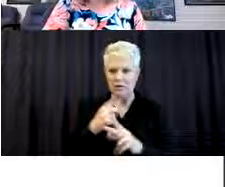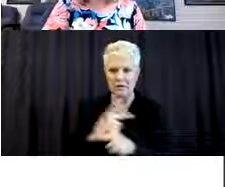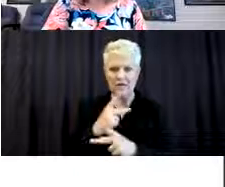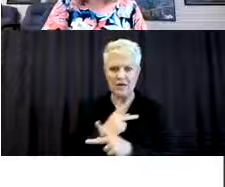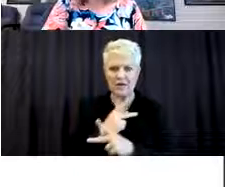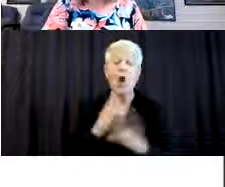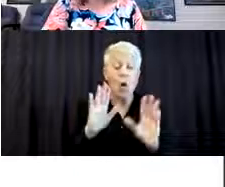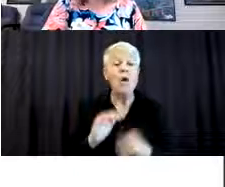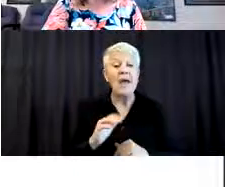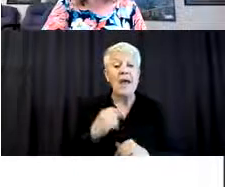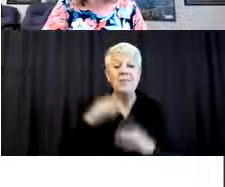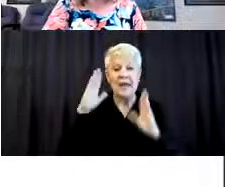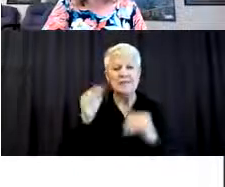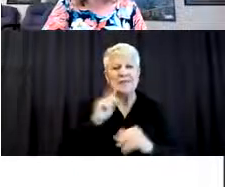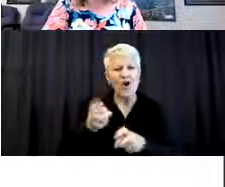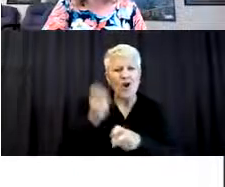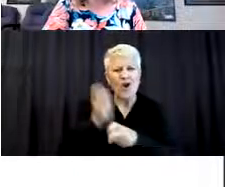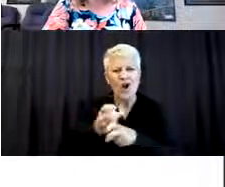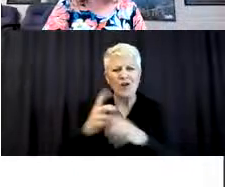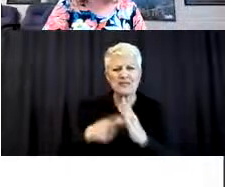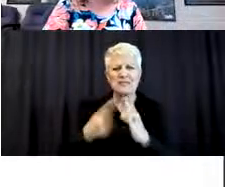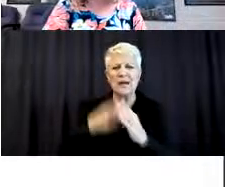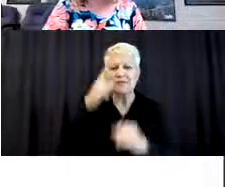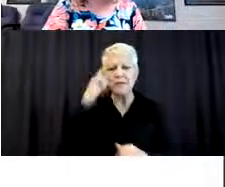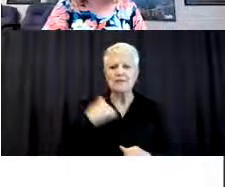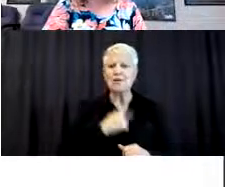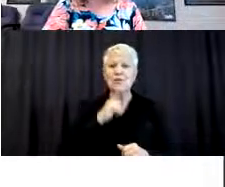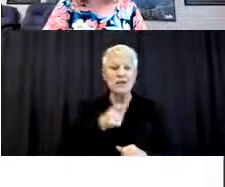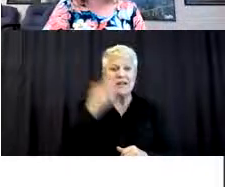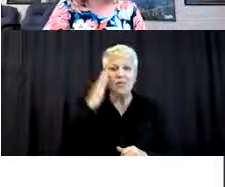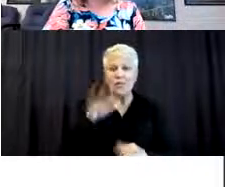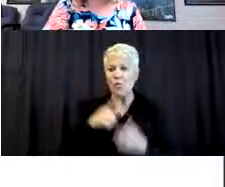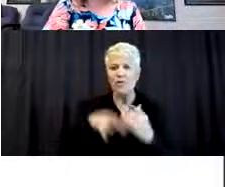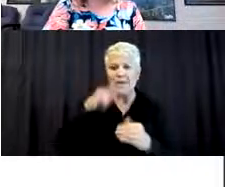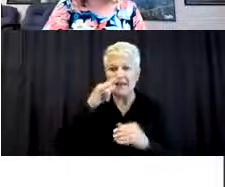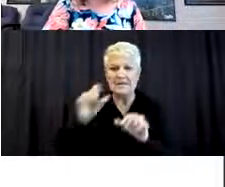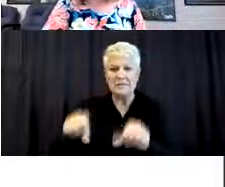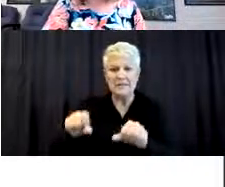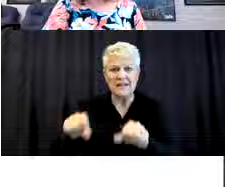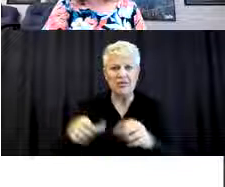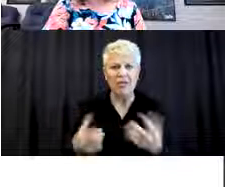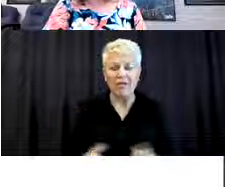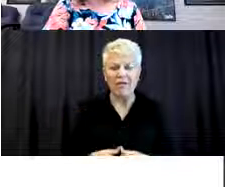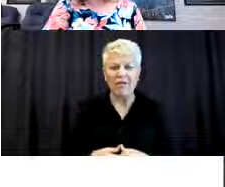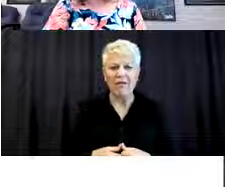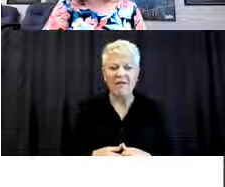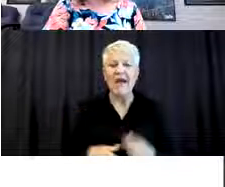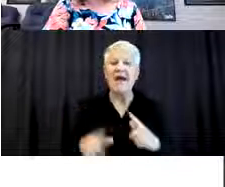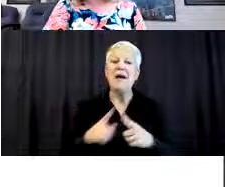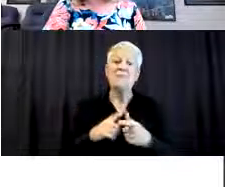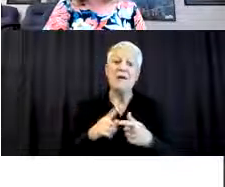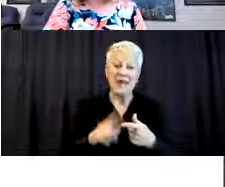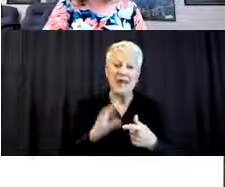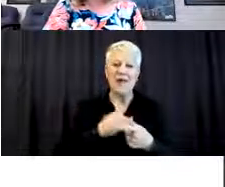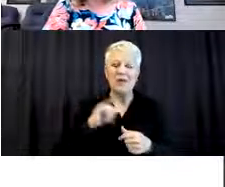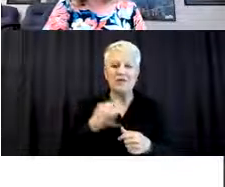and the expectations are hard sometimes because we really don't know what kids' potential is. But then our job, though, is